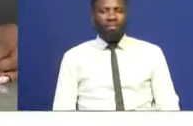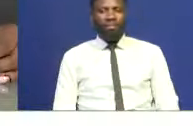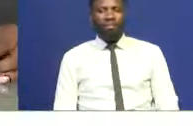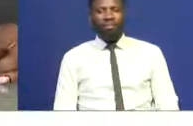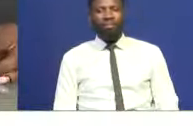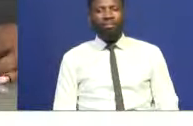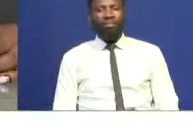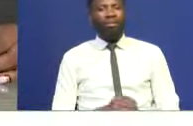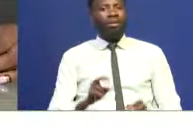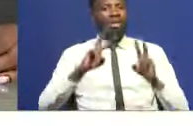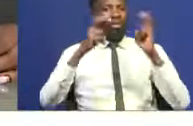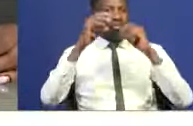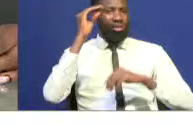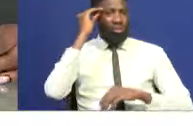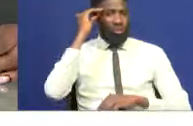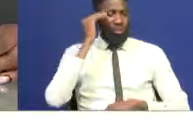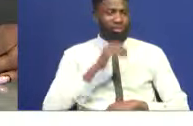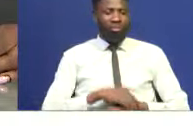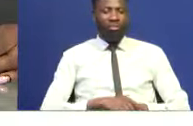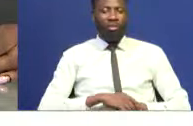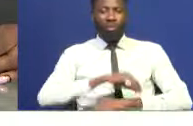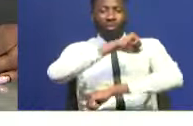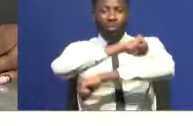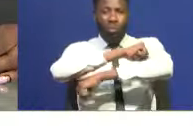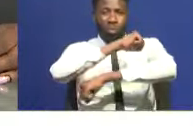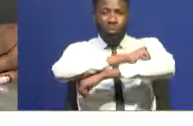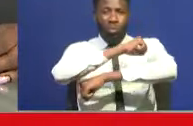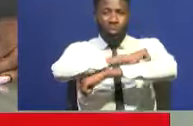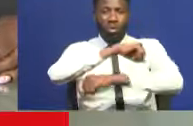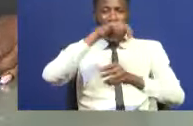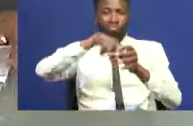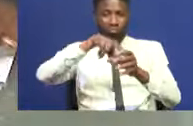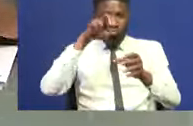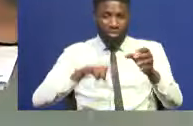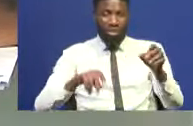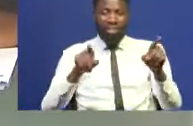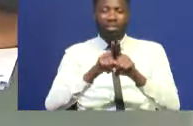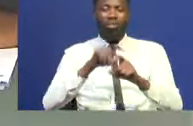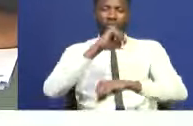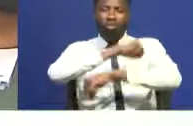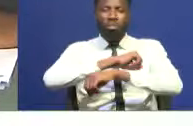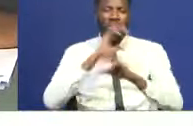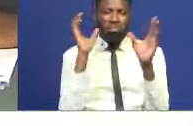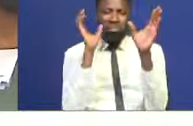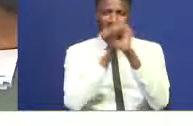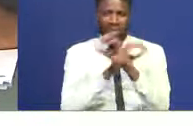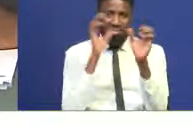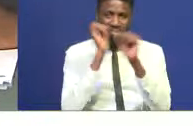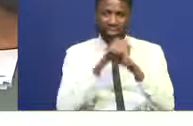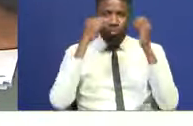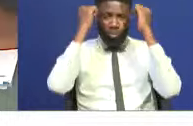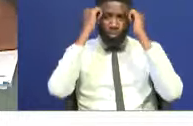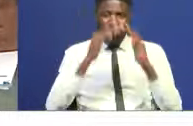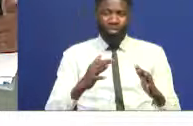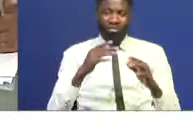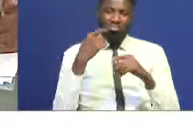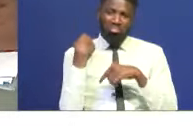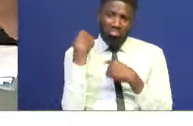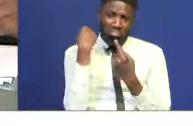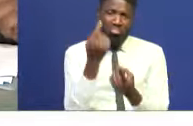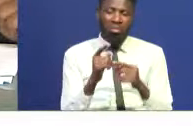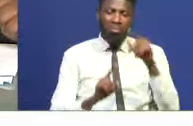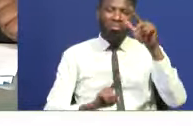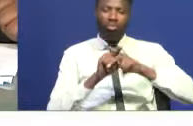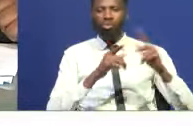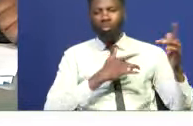And to education matters, school dropouts and absenteeism among students have become issues of concern in